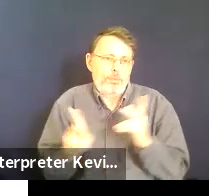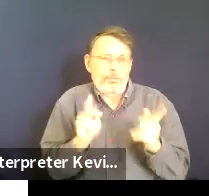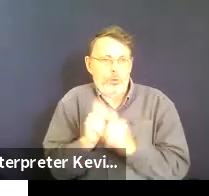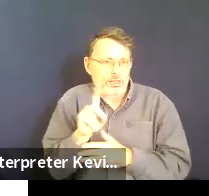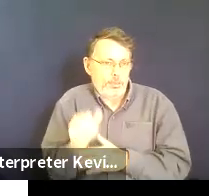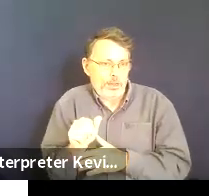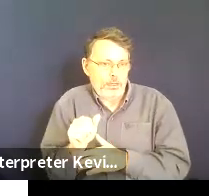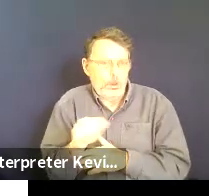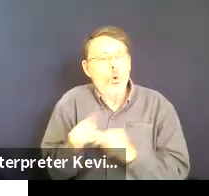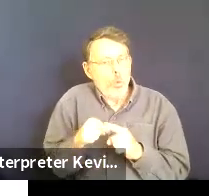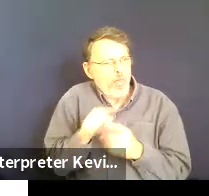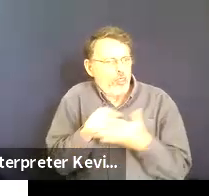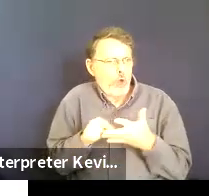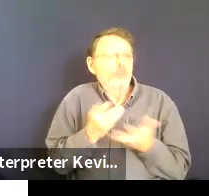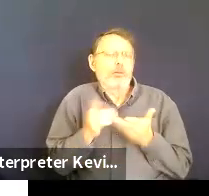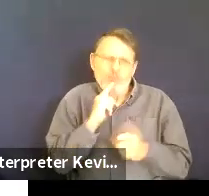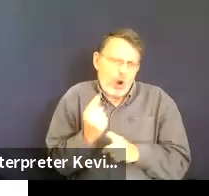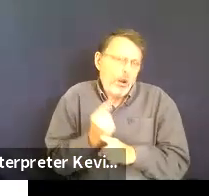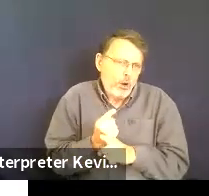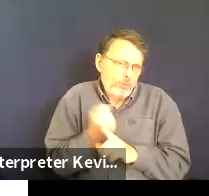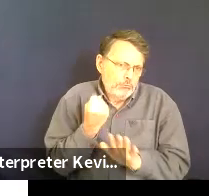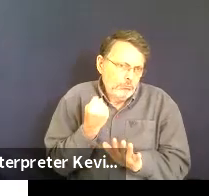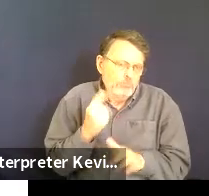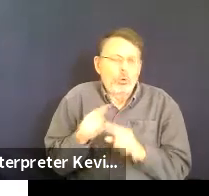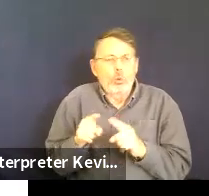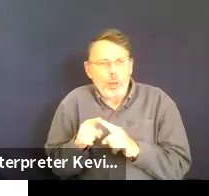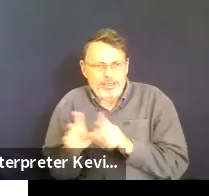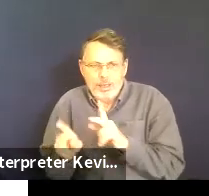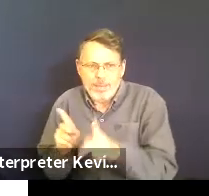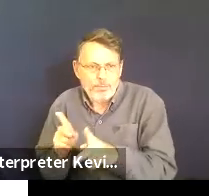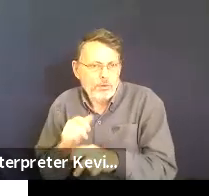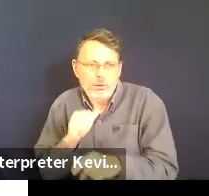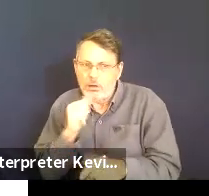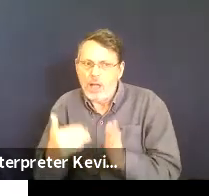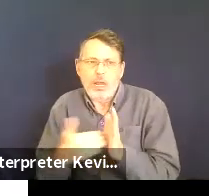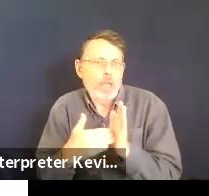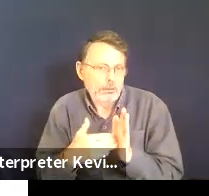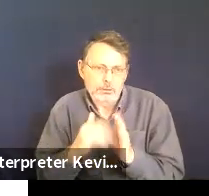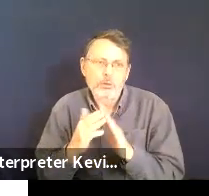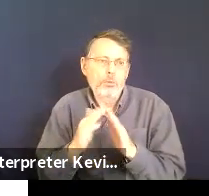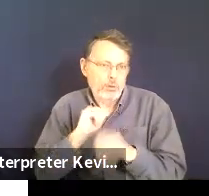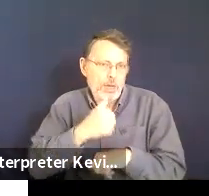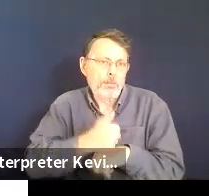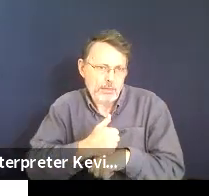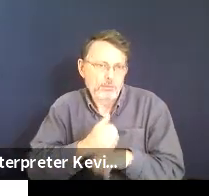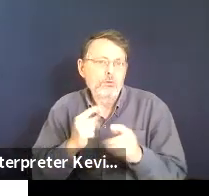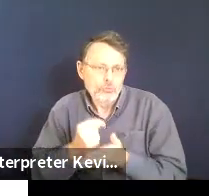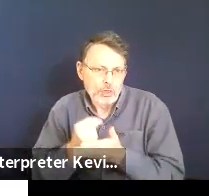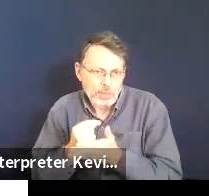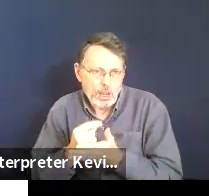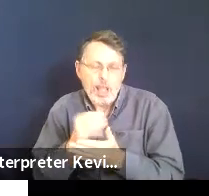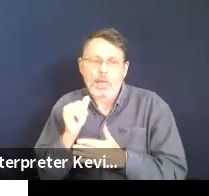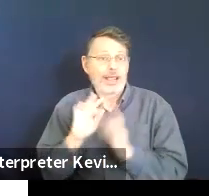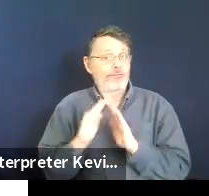such services are appropriate, when the affected persons do not oppose community-based treatment, and when